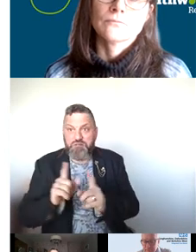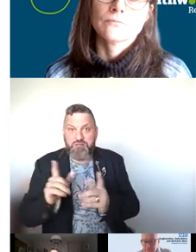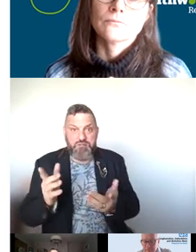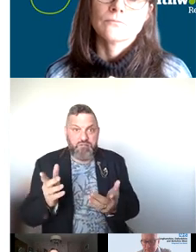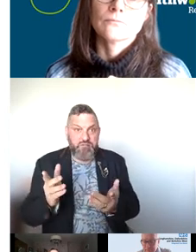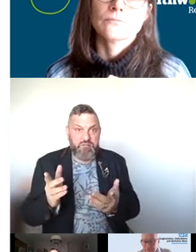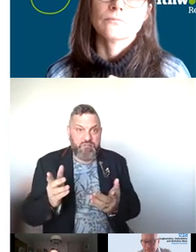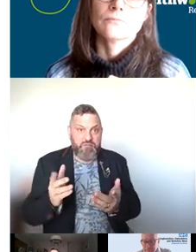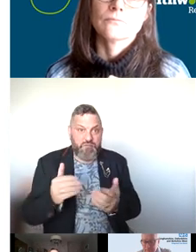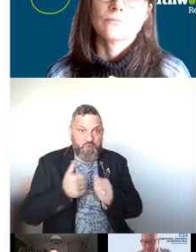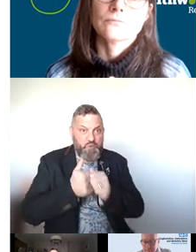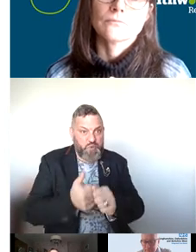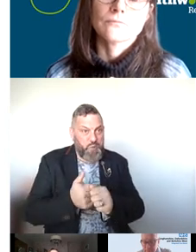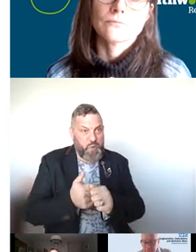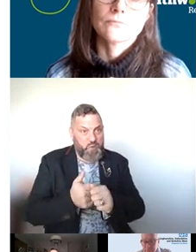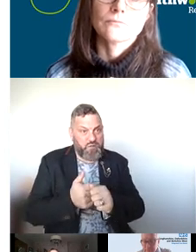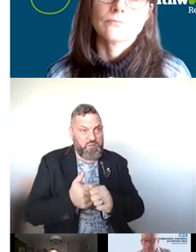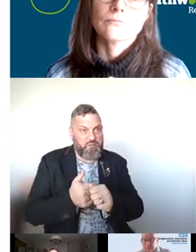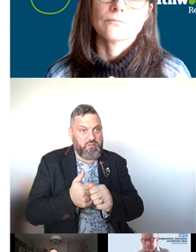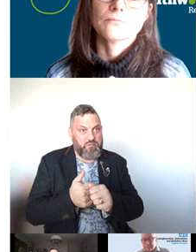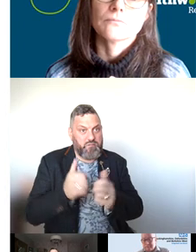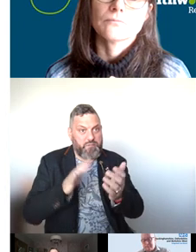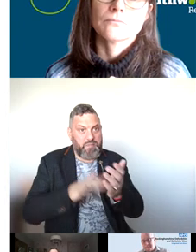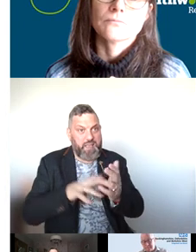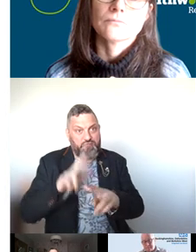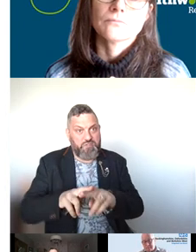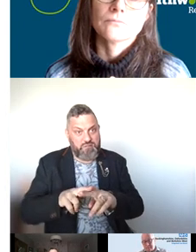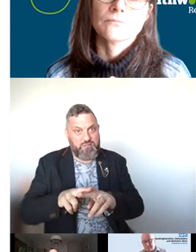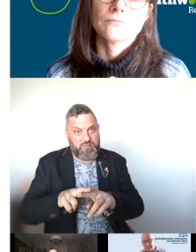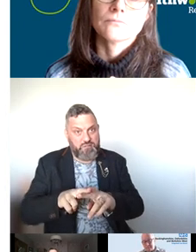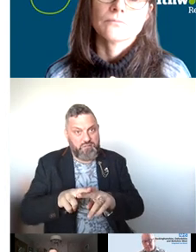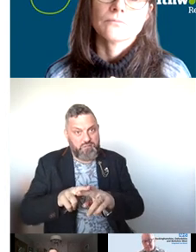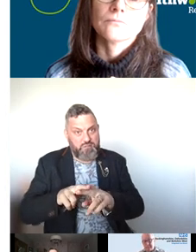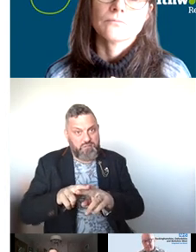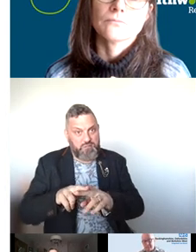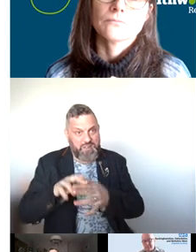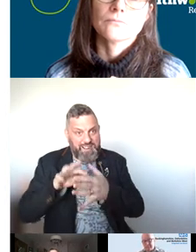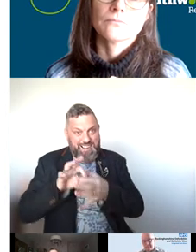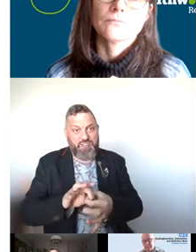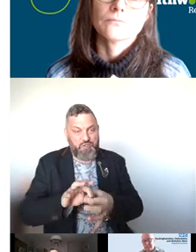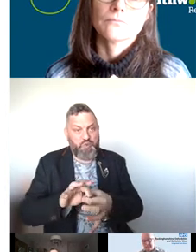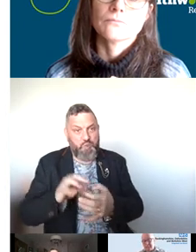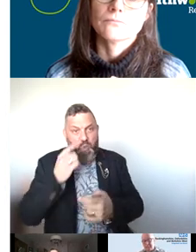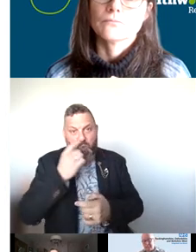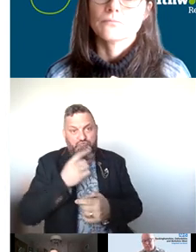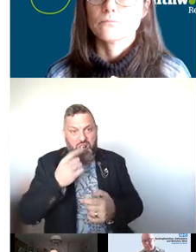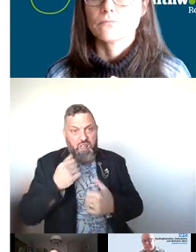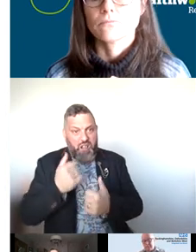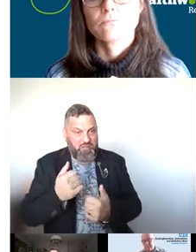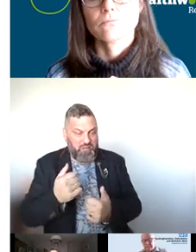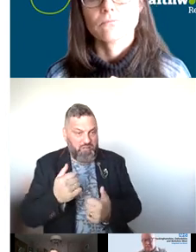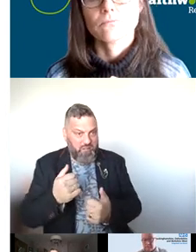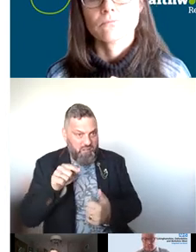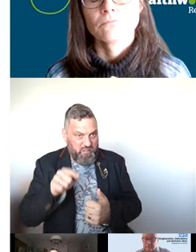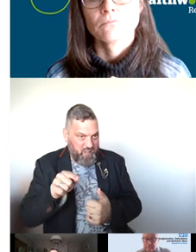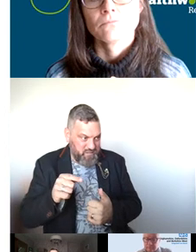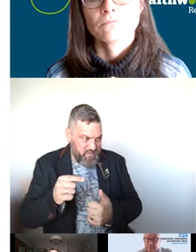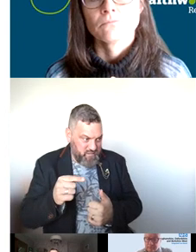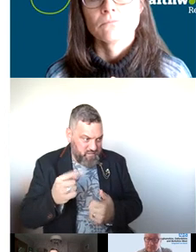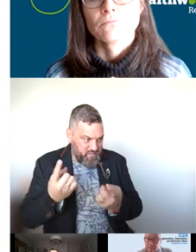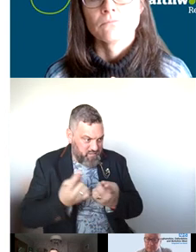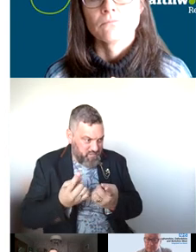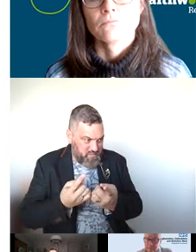parents and children within their own preventative care, particularly around oral health. So I think that is a piece of work that we